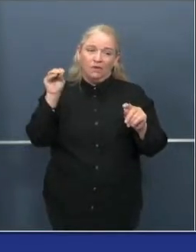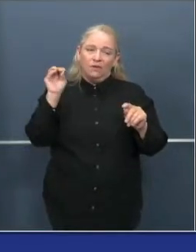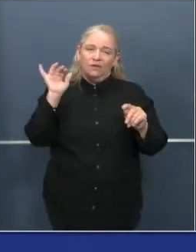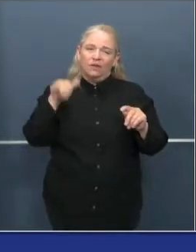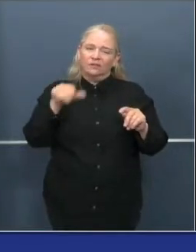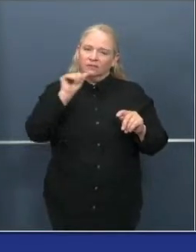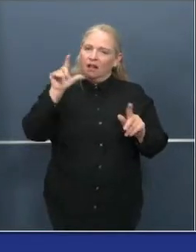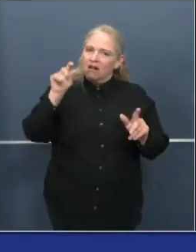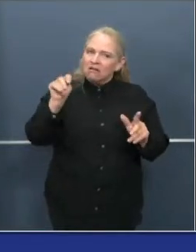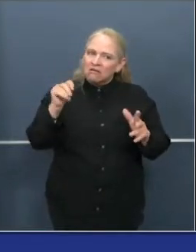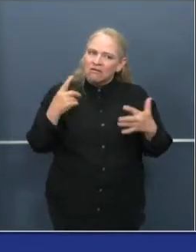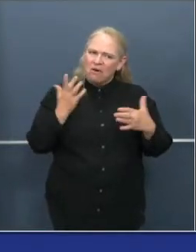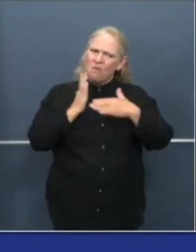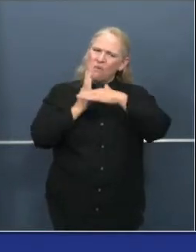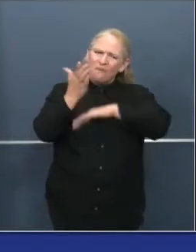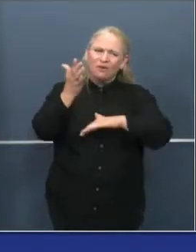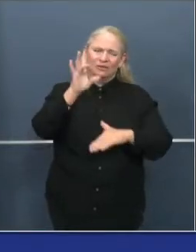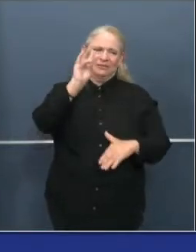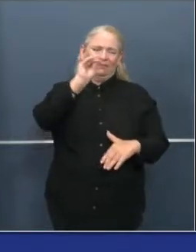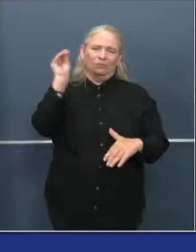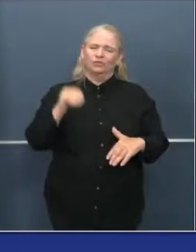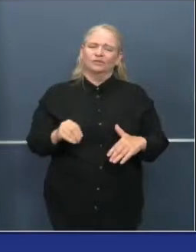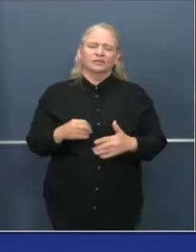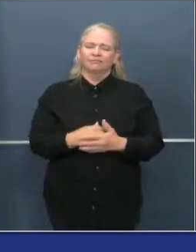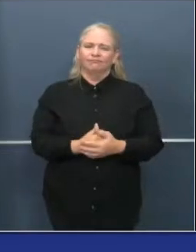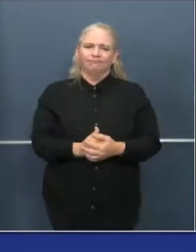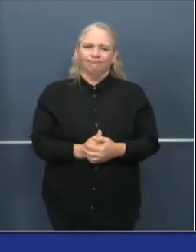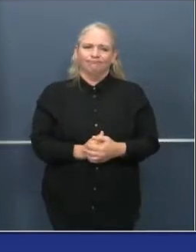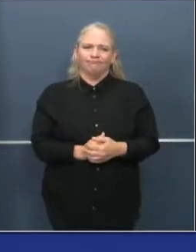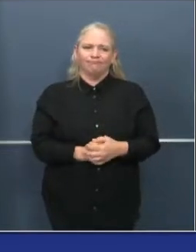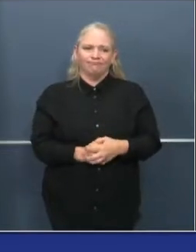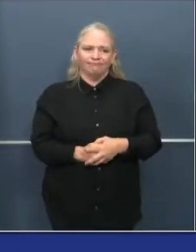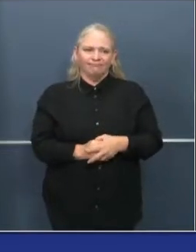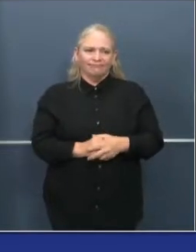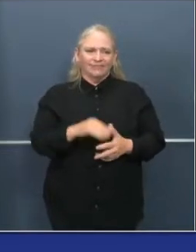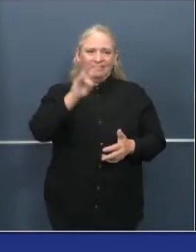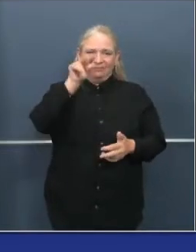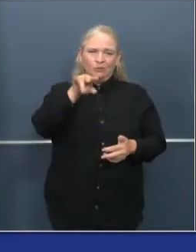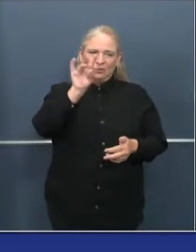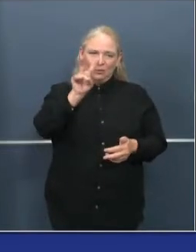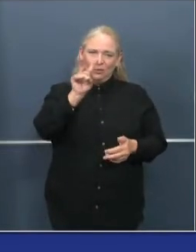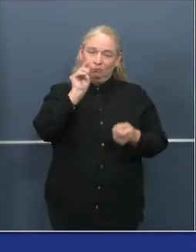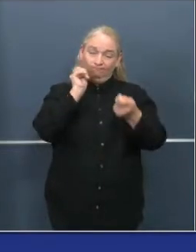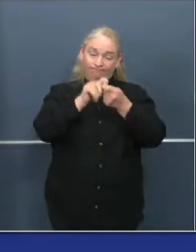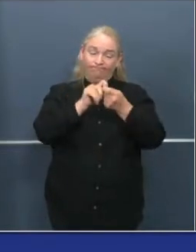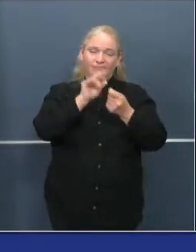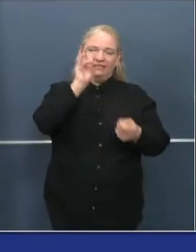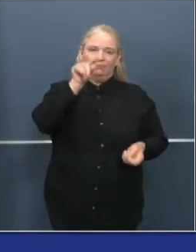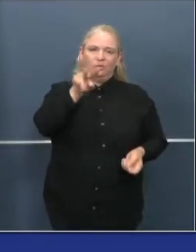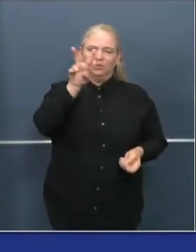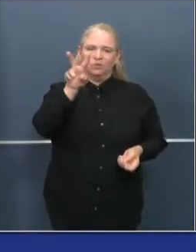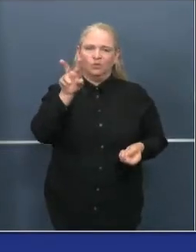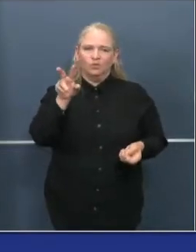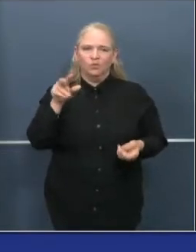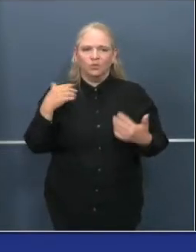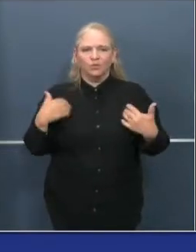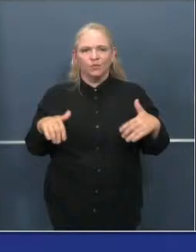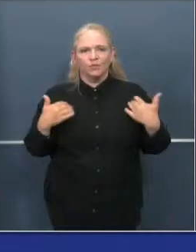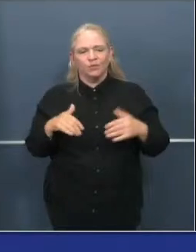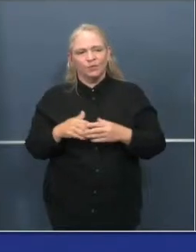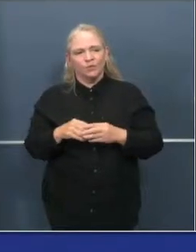By the way, the 14-day positivity track represents just shy of 39%